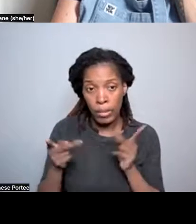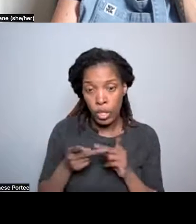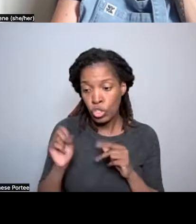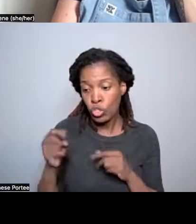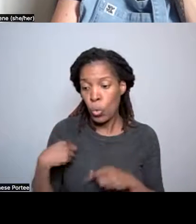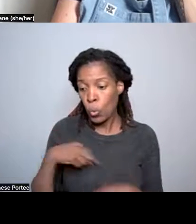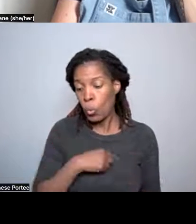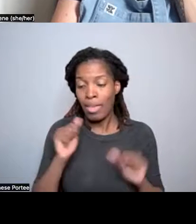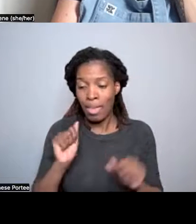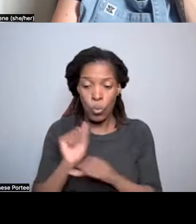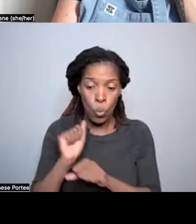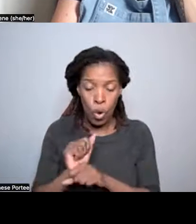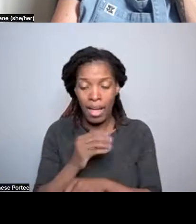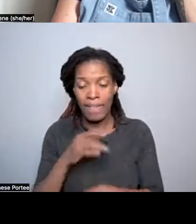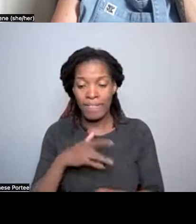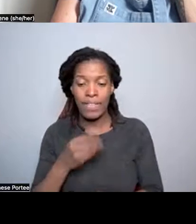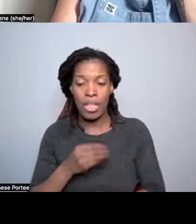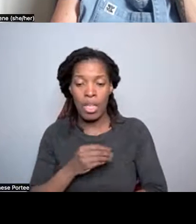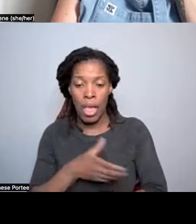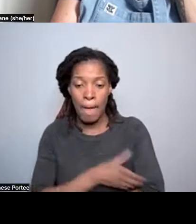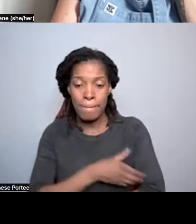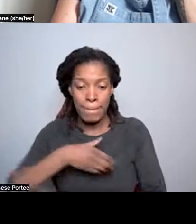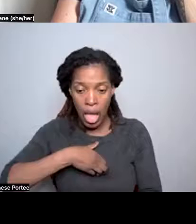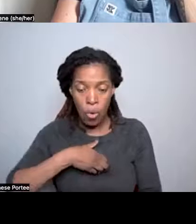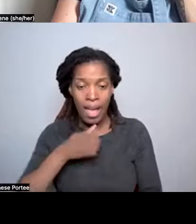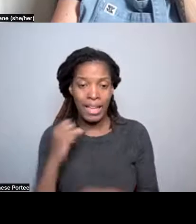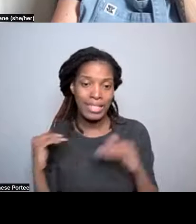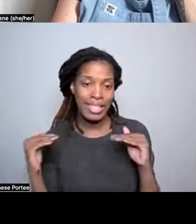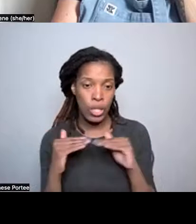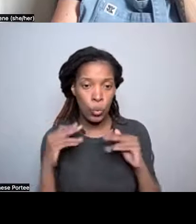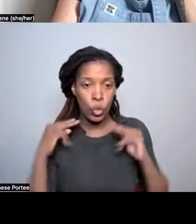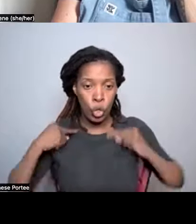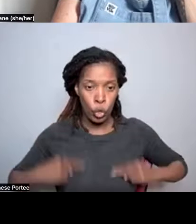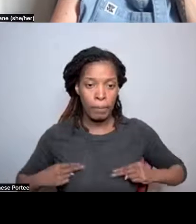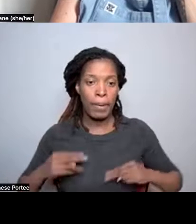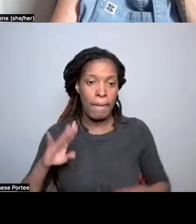feel empowered as equal human beings.